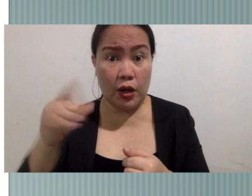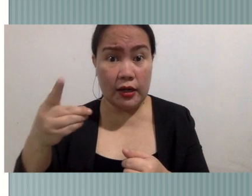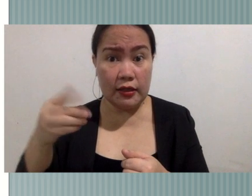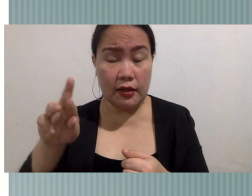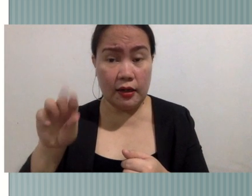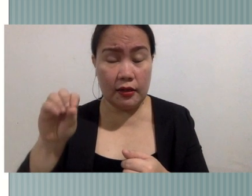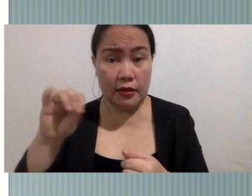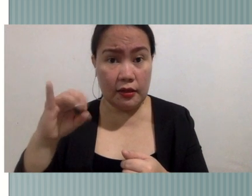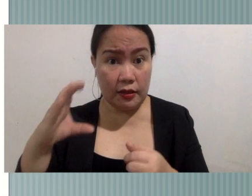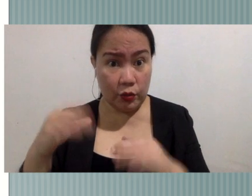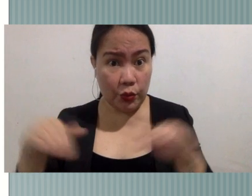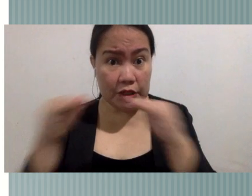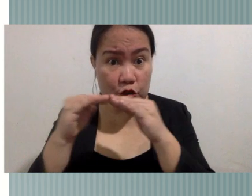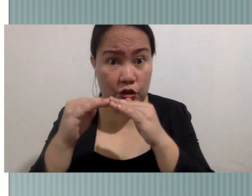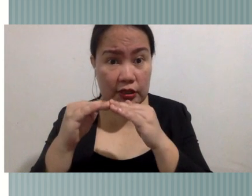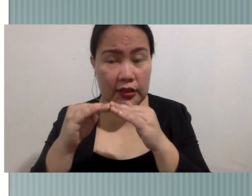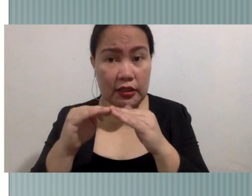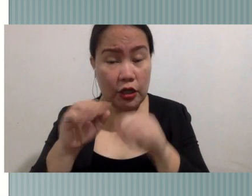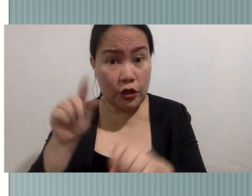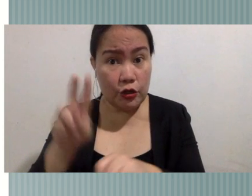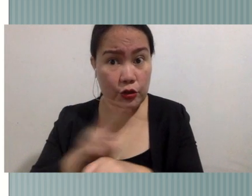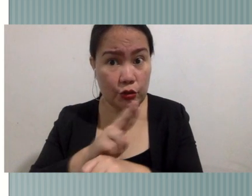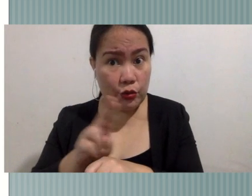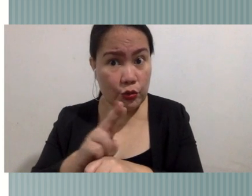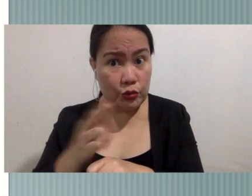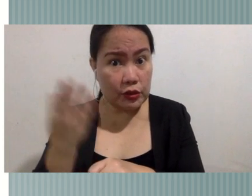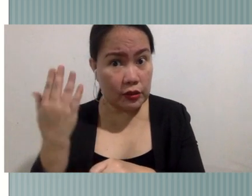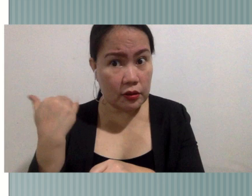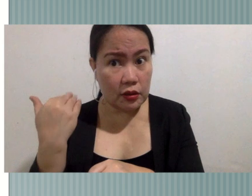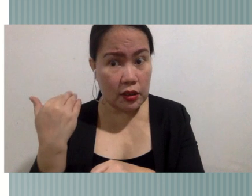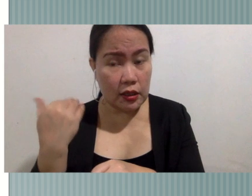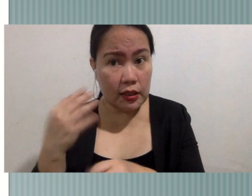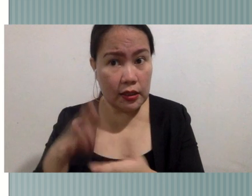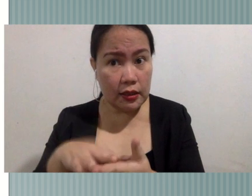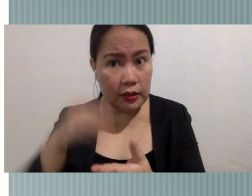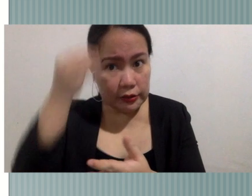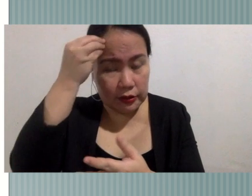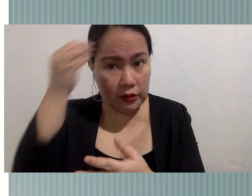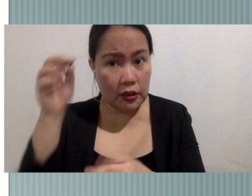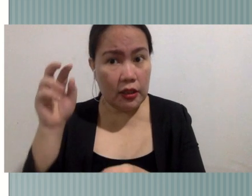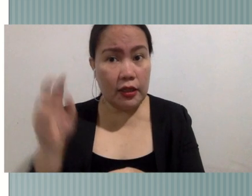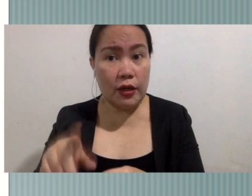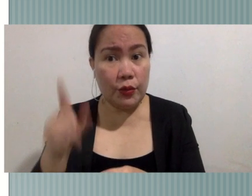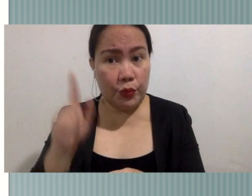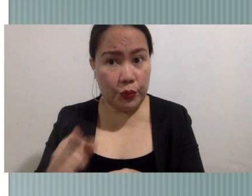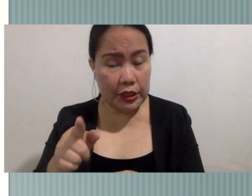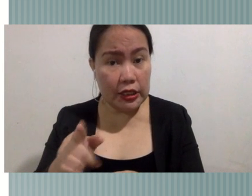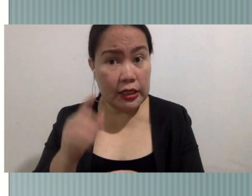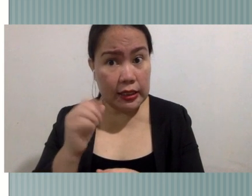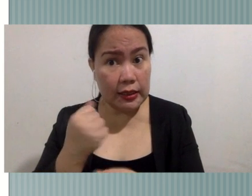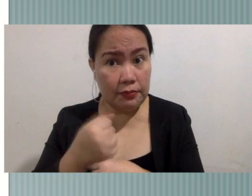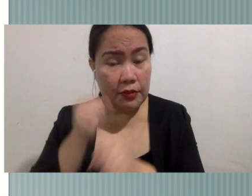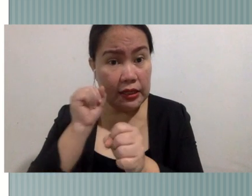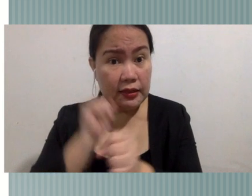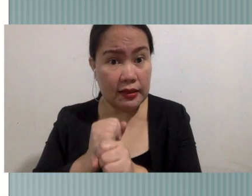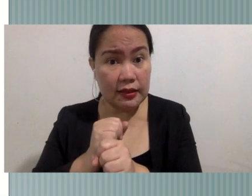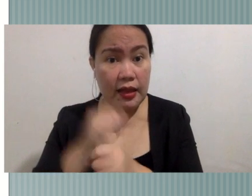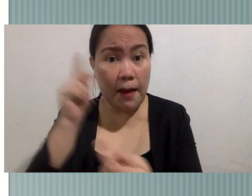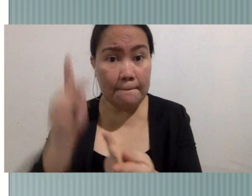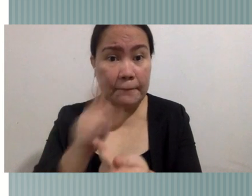to? So, gamit kanina, yung natutunan nyo, gawin muna natin tong perfect